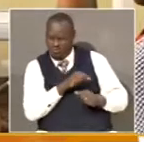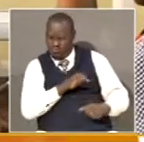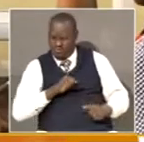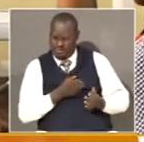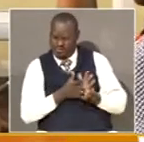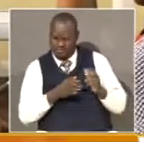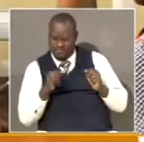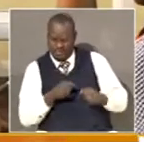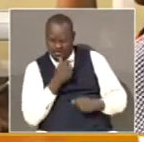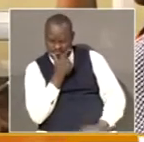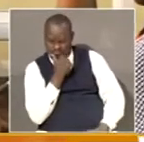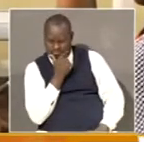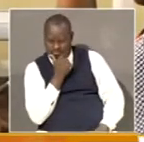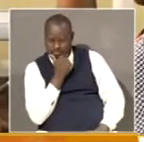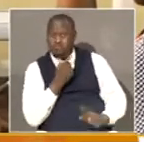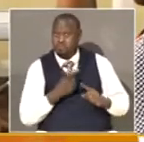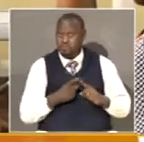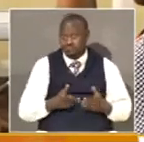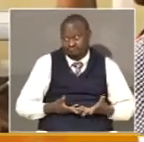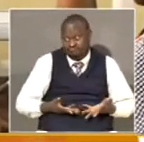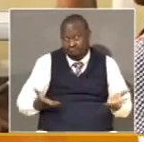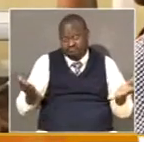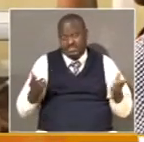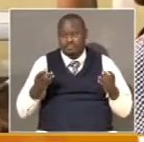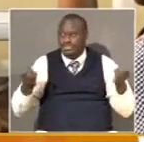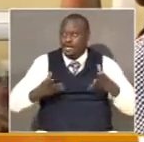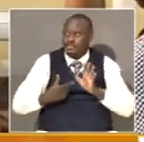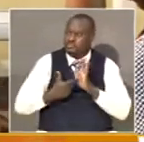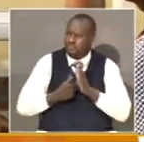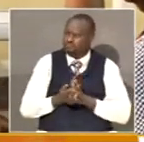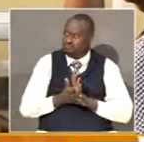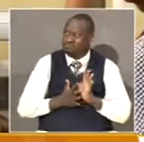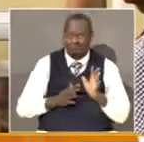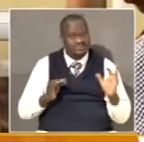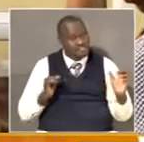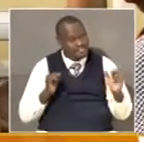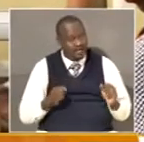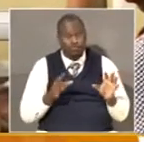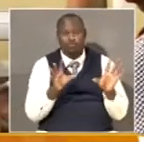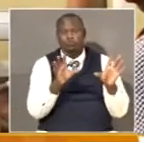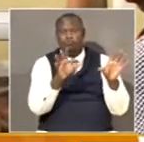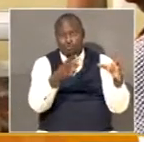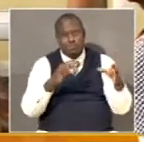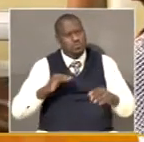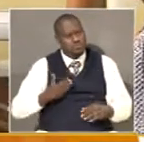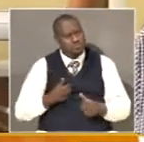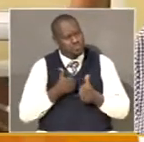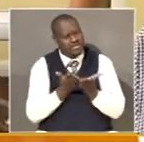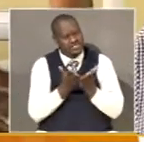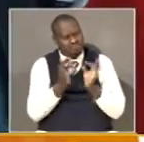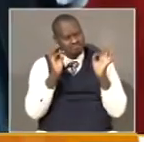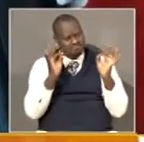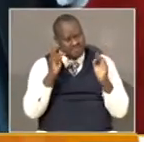deliver. But they were challenged, and the women are delivering their